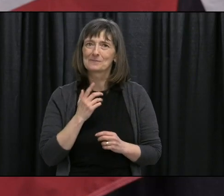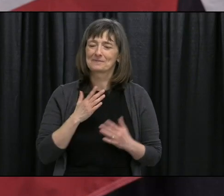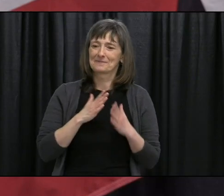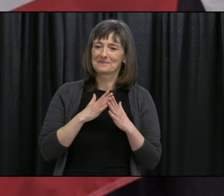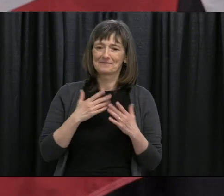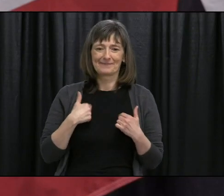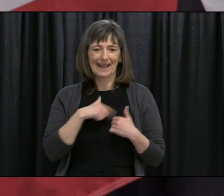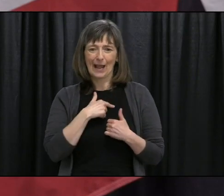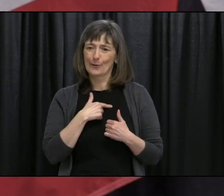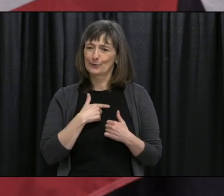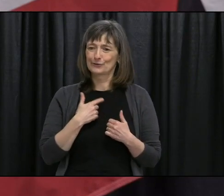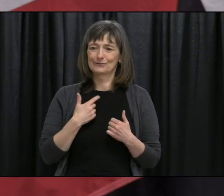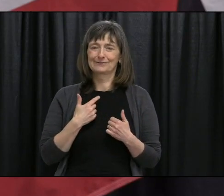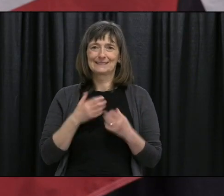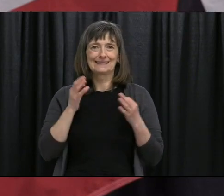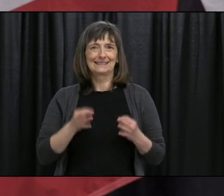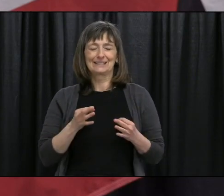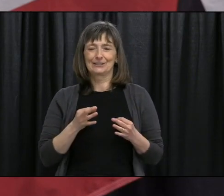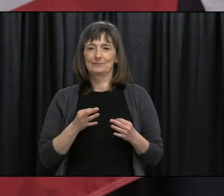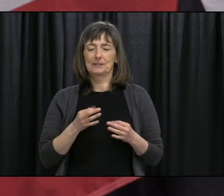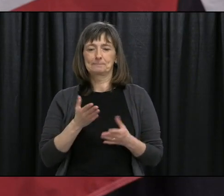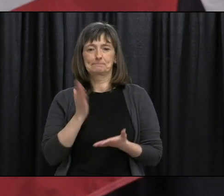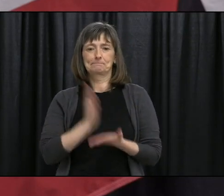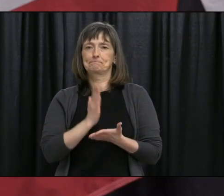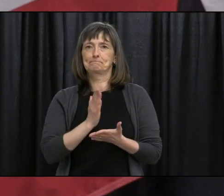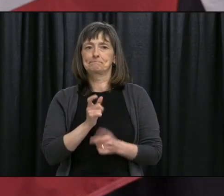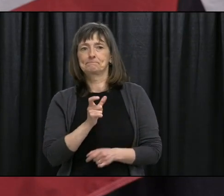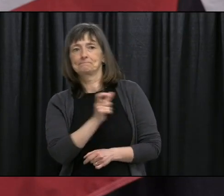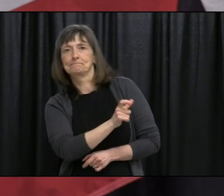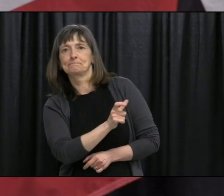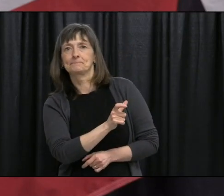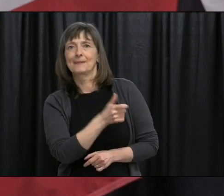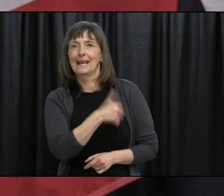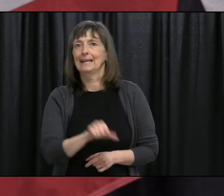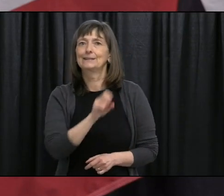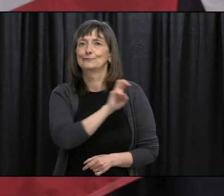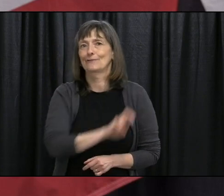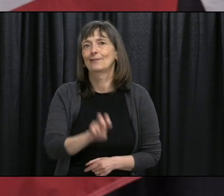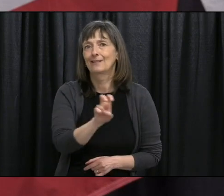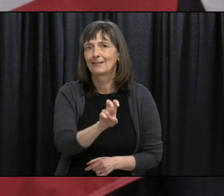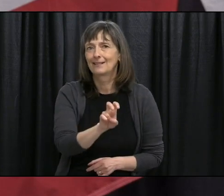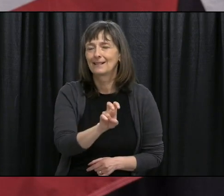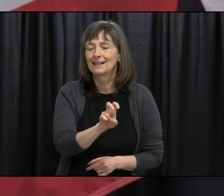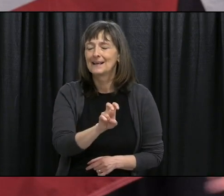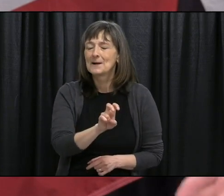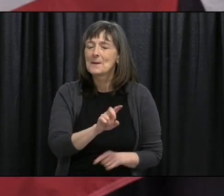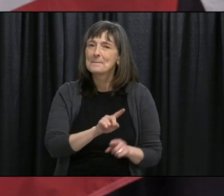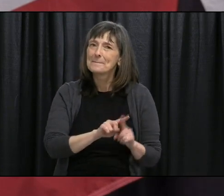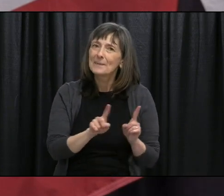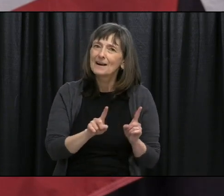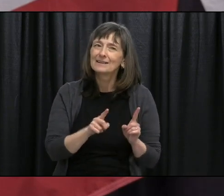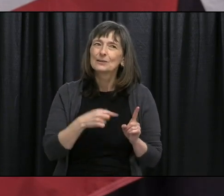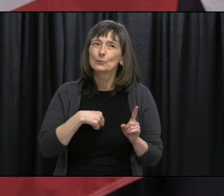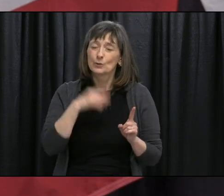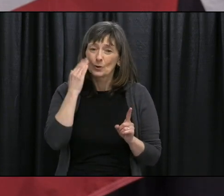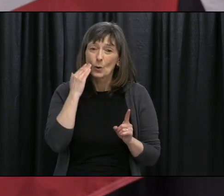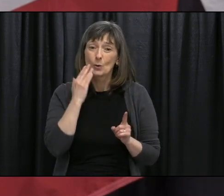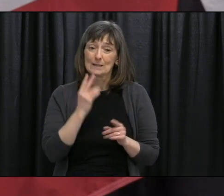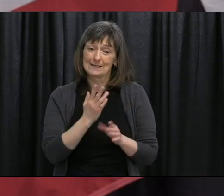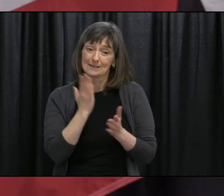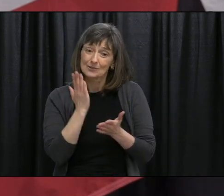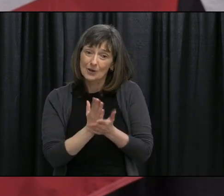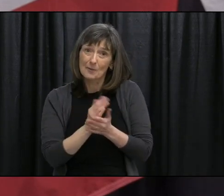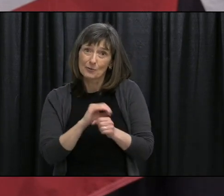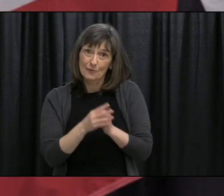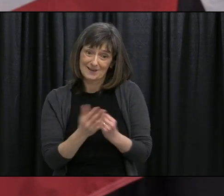health officials to be able to suggest that, traveling into the province would be restricted. But we know that's an investment into the future of our province.